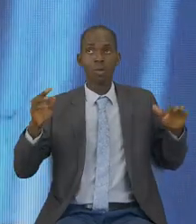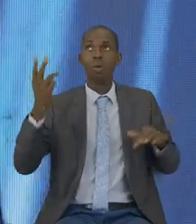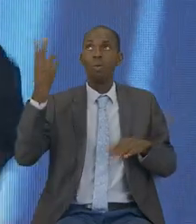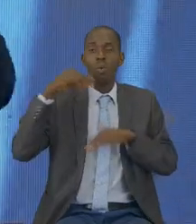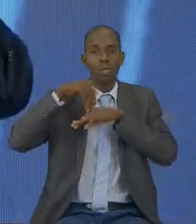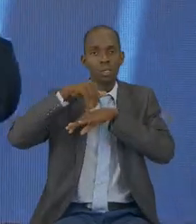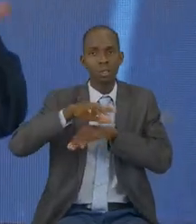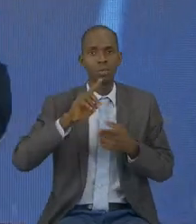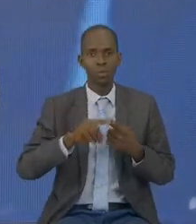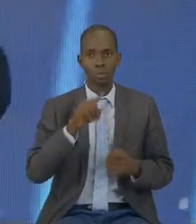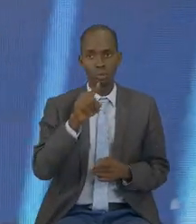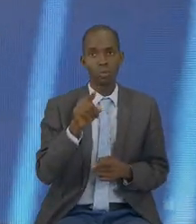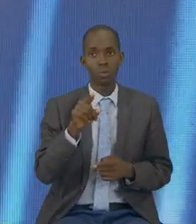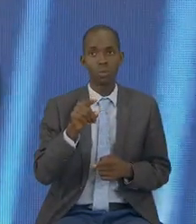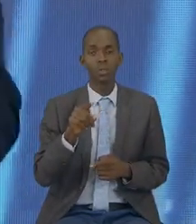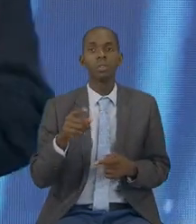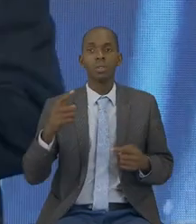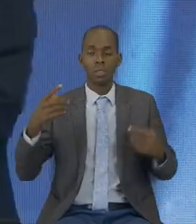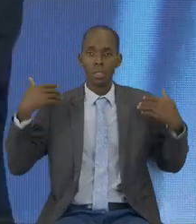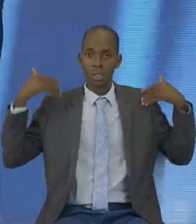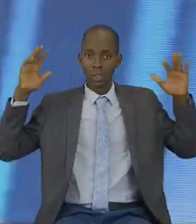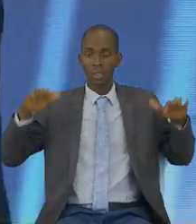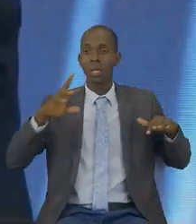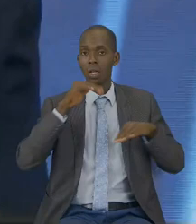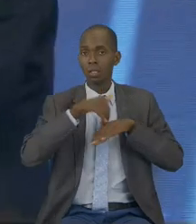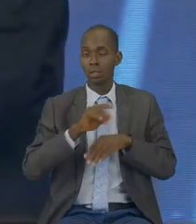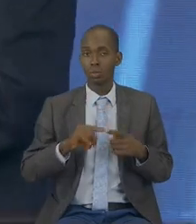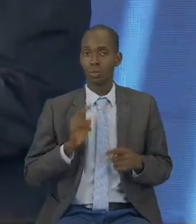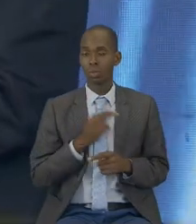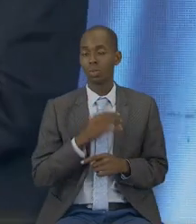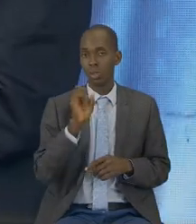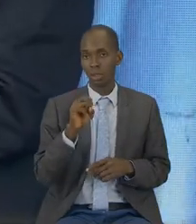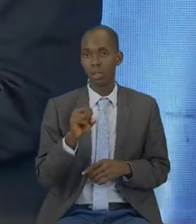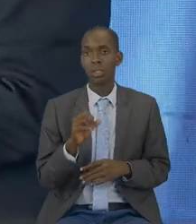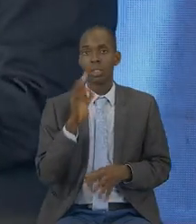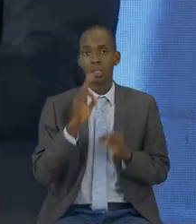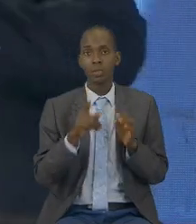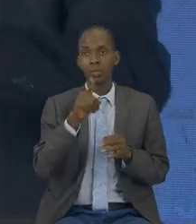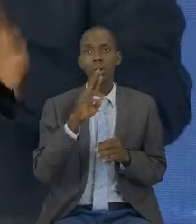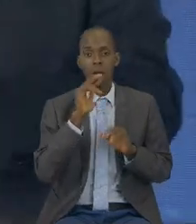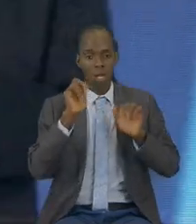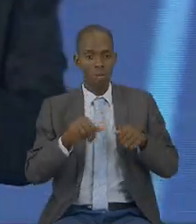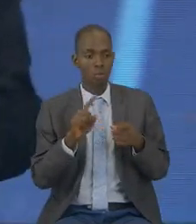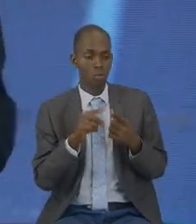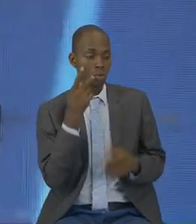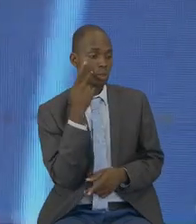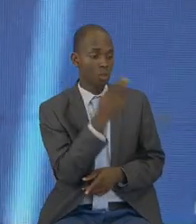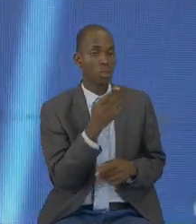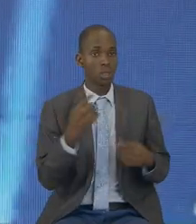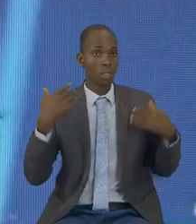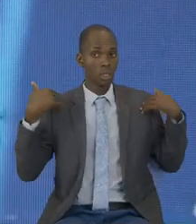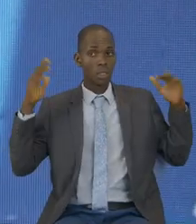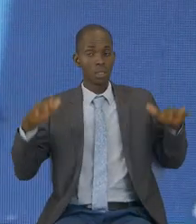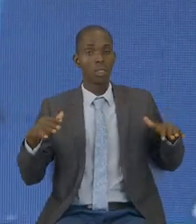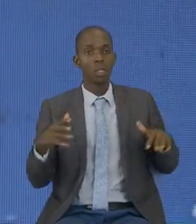you, the angels assigned to us, we know that, and if you were able to see him, and the Lord said